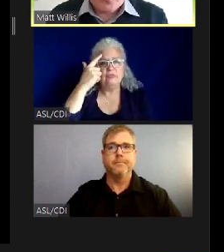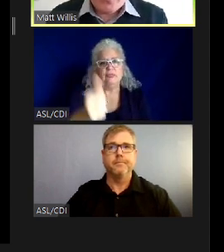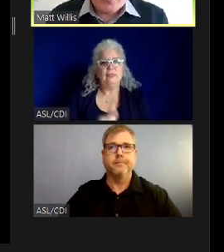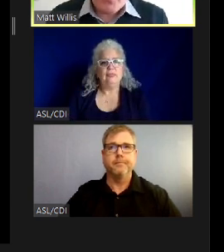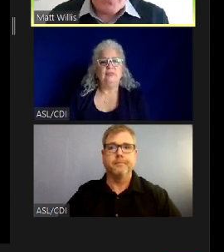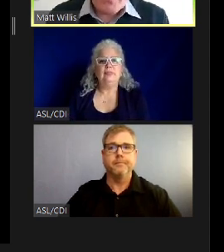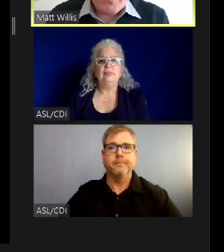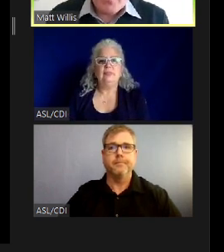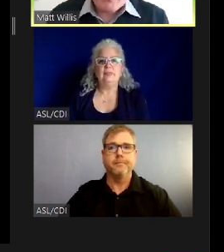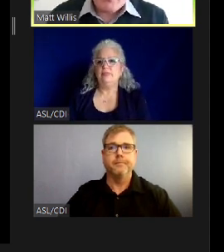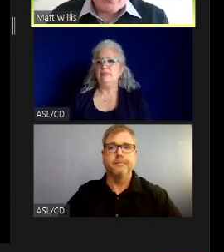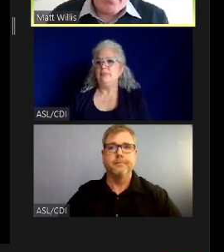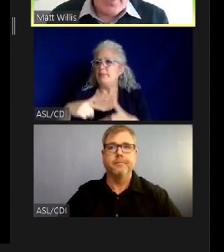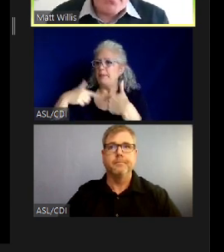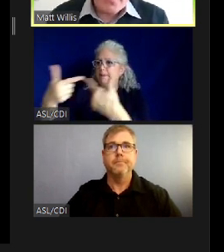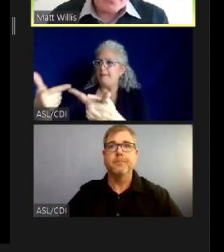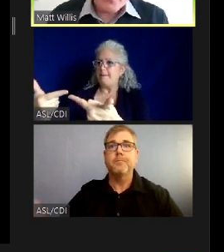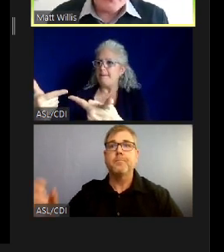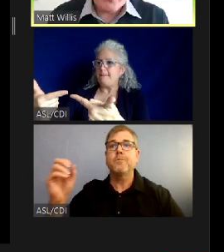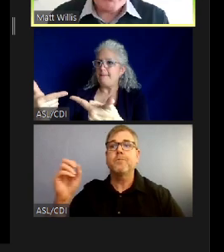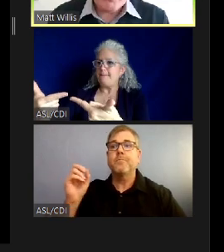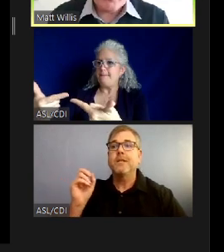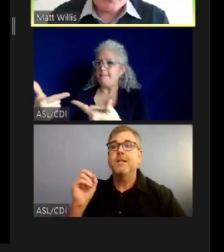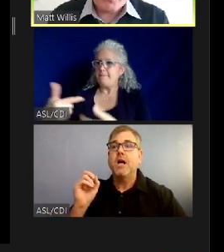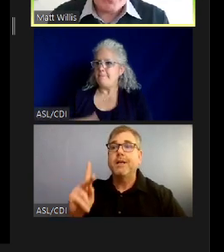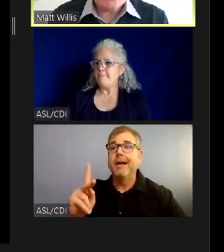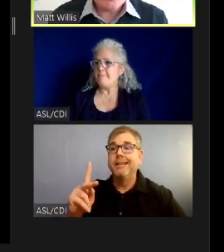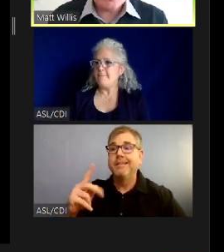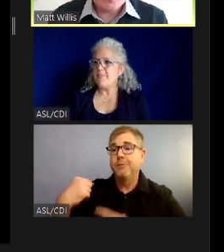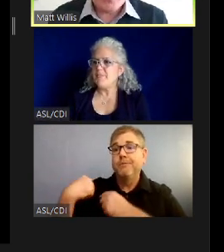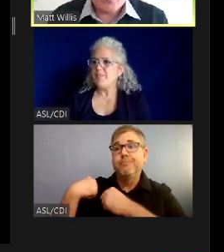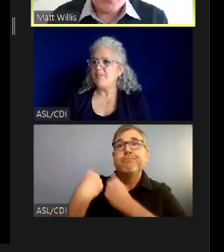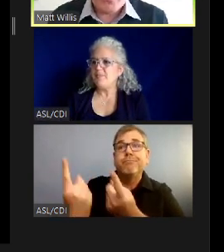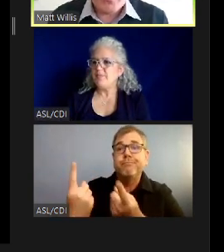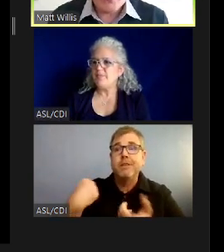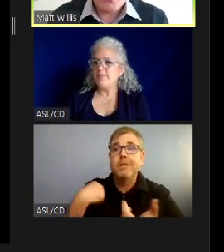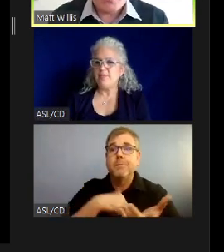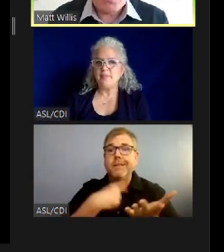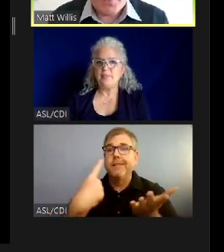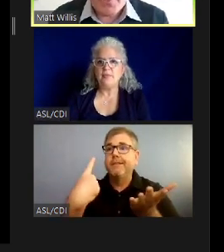So just to summarize, our case rates continue to increase across the county, state, and